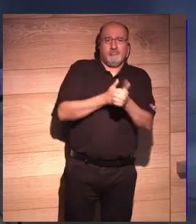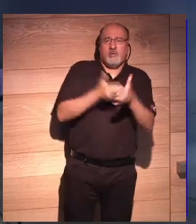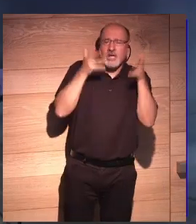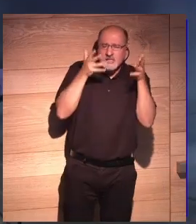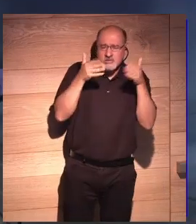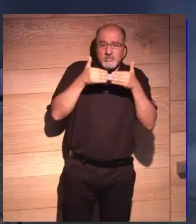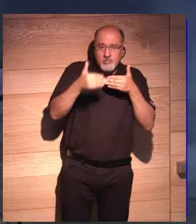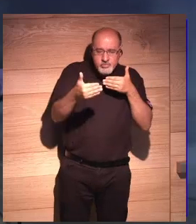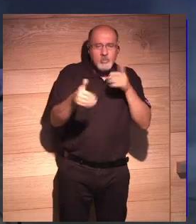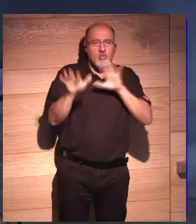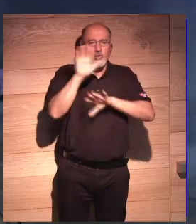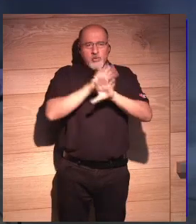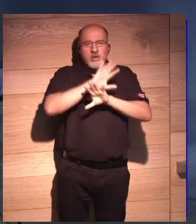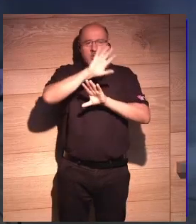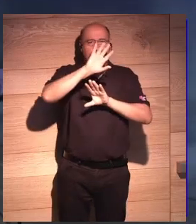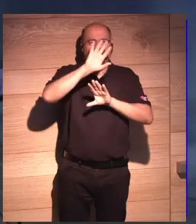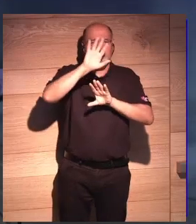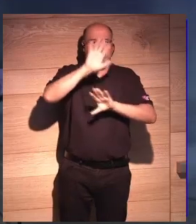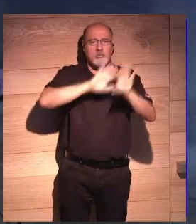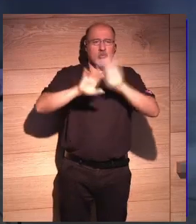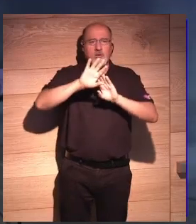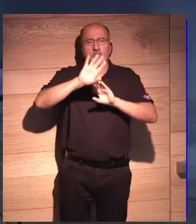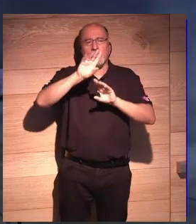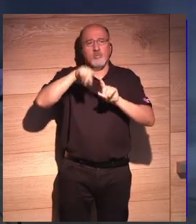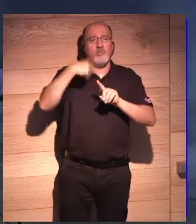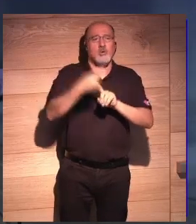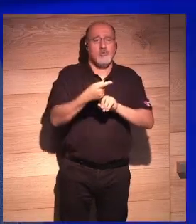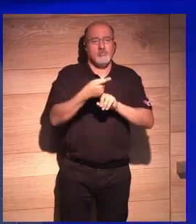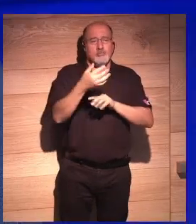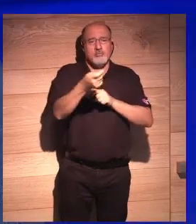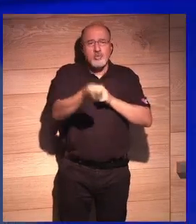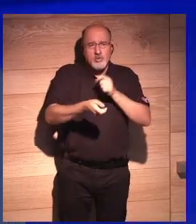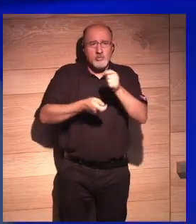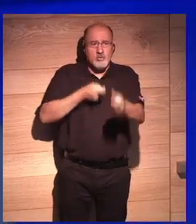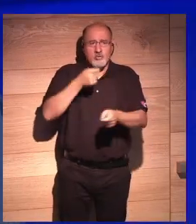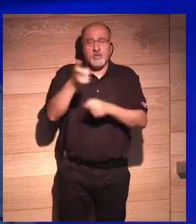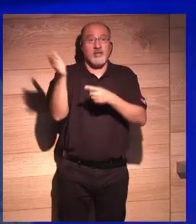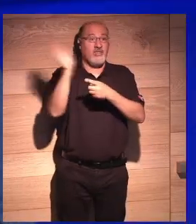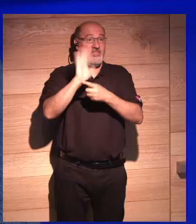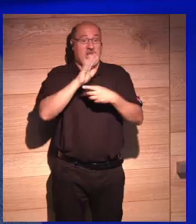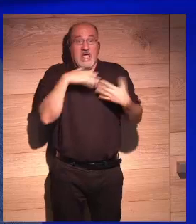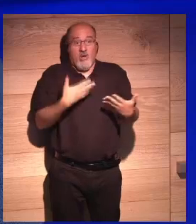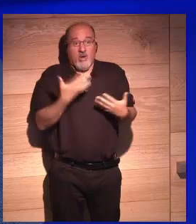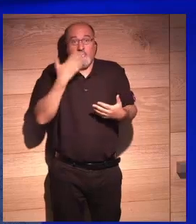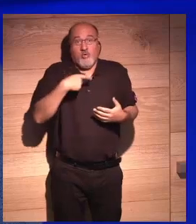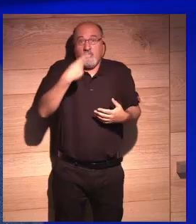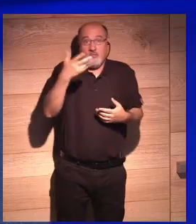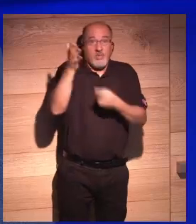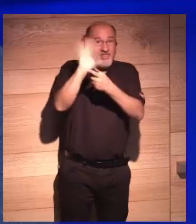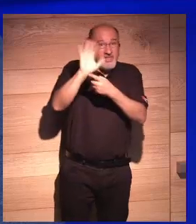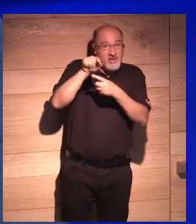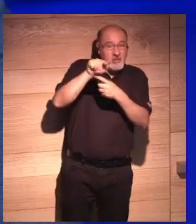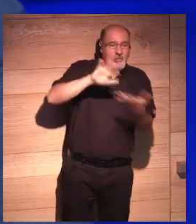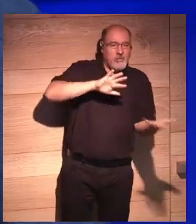So this will be a little bit complex in order to put all this together, but we have to think that cinema as we know it